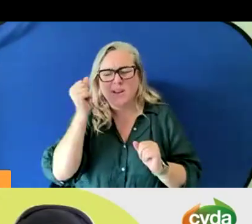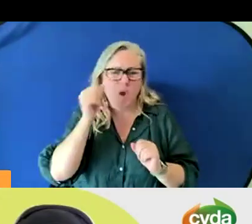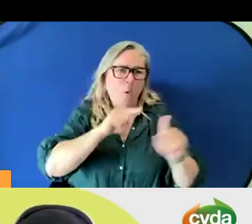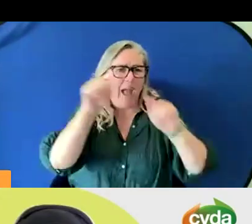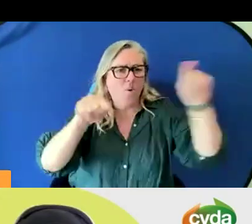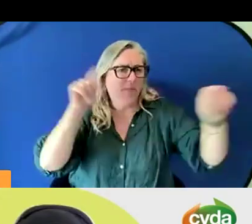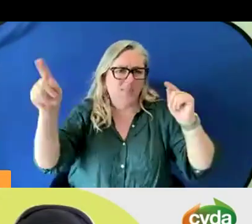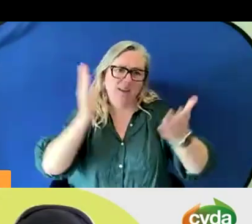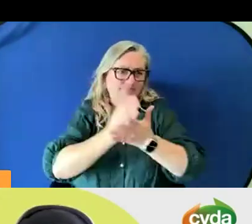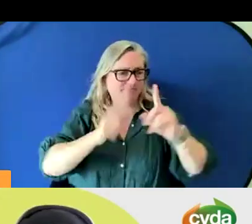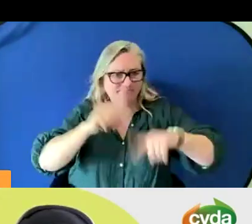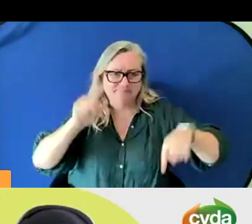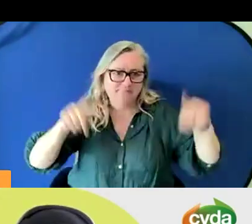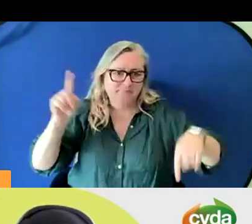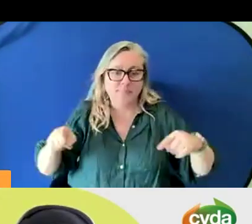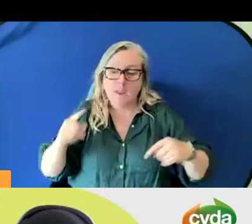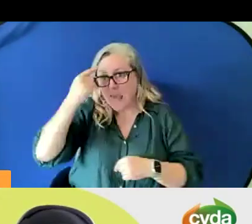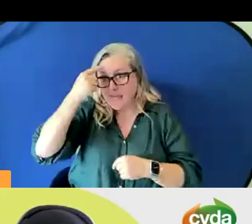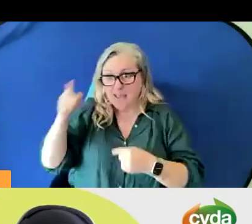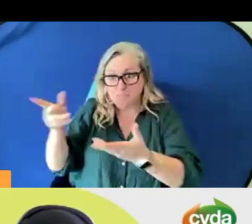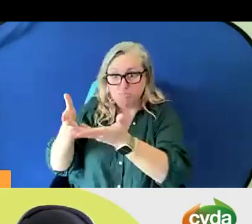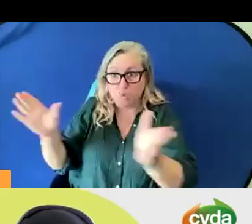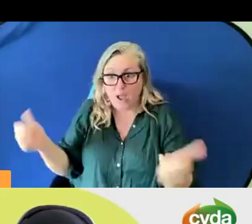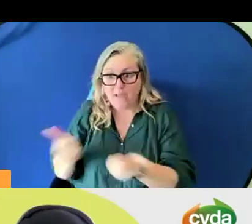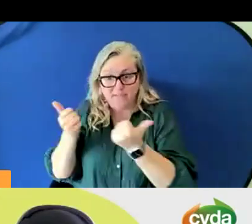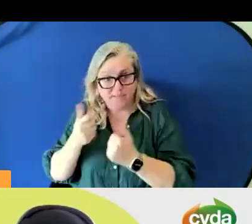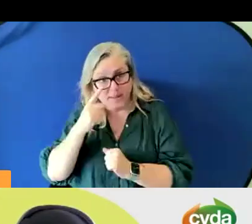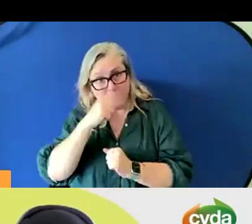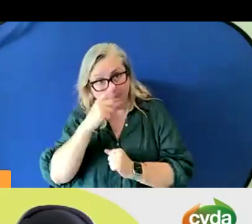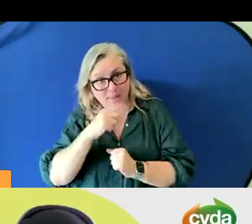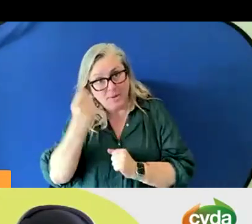there. I think they're quite broad enough that people understand that this is